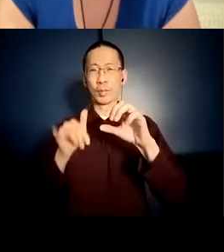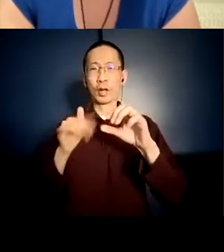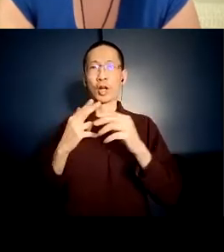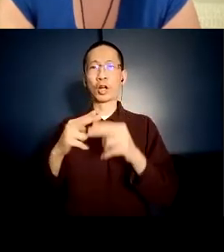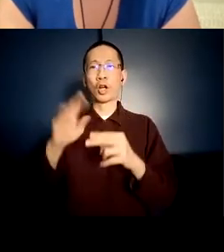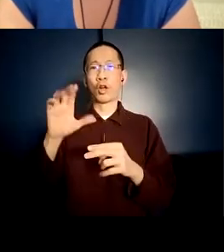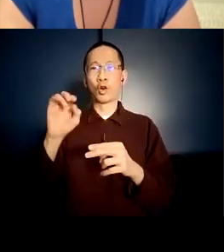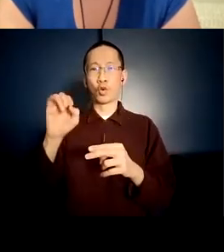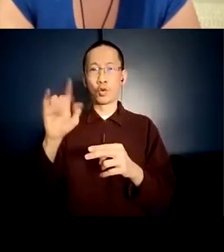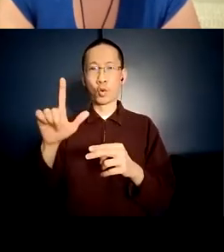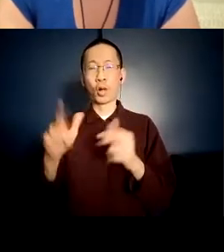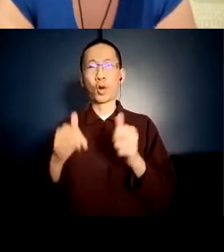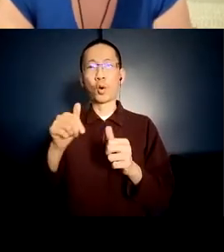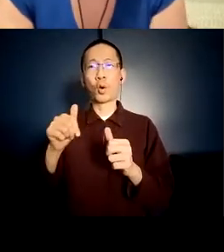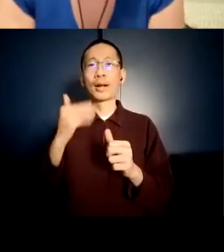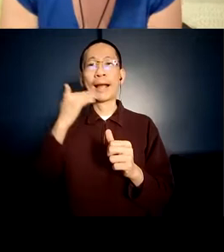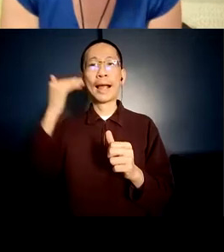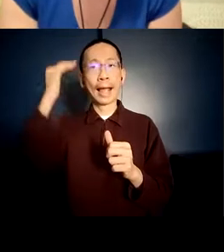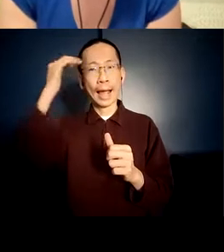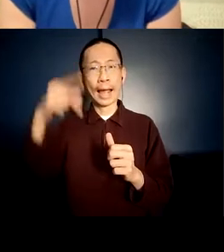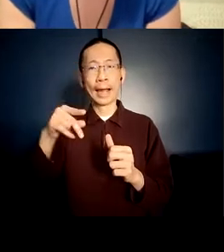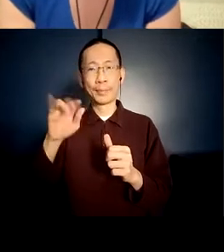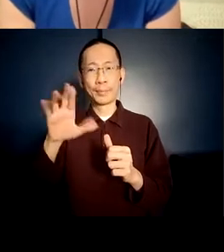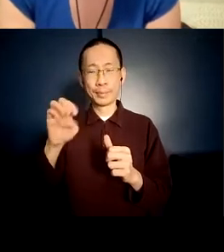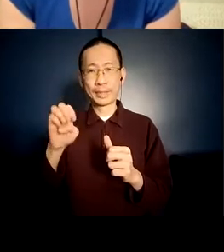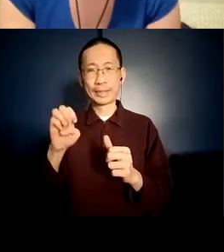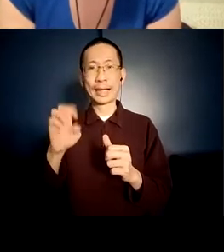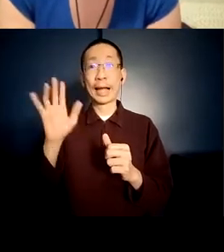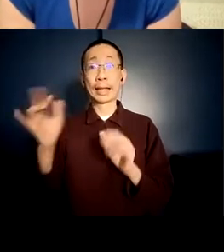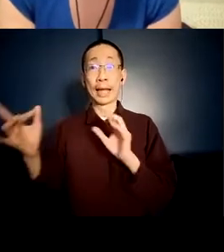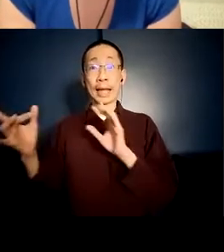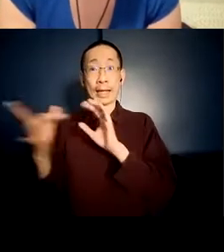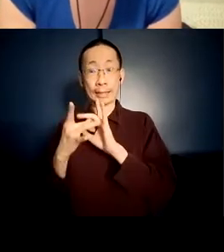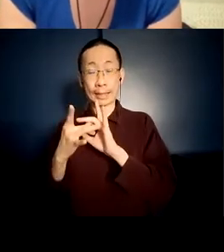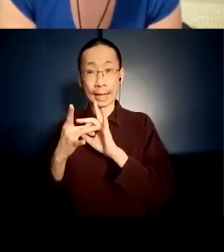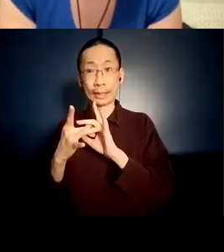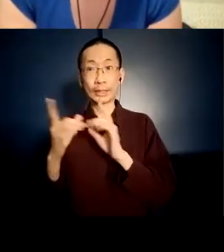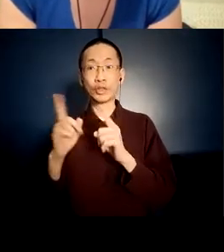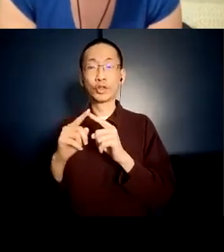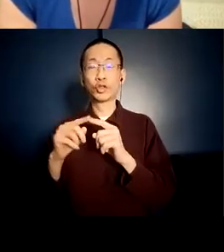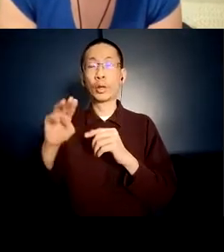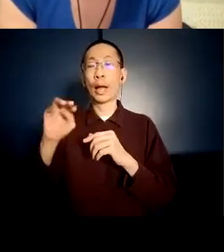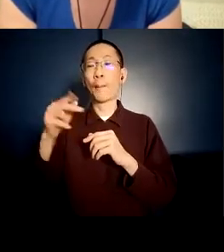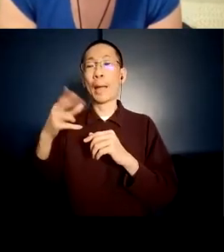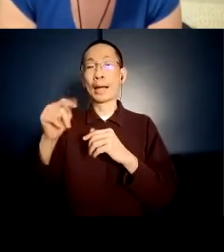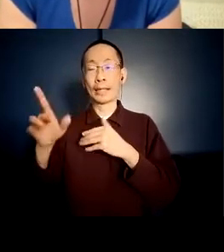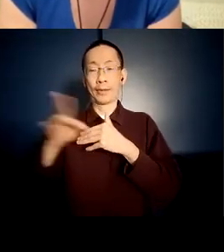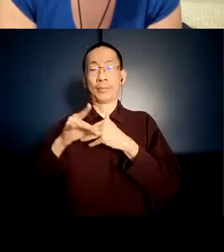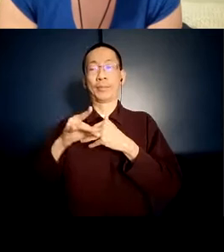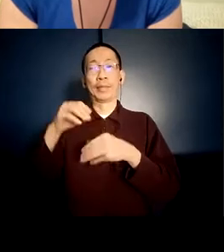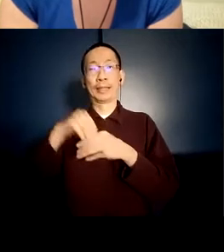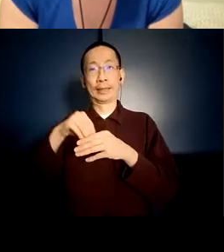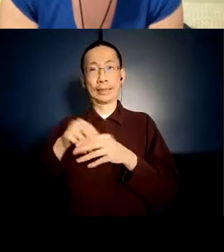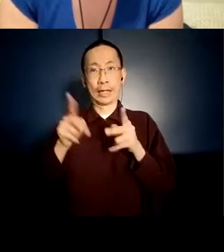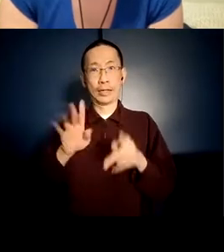coil or a headpiece, that attaches to a magnet that is inside the